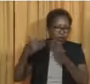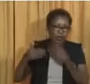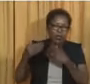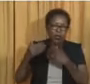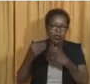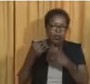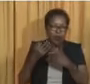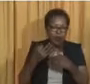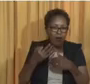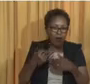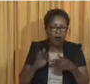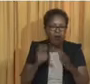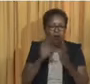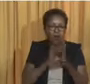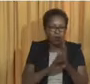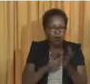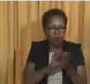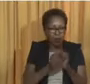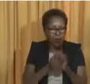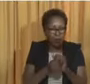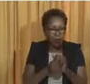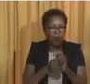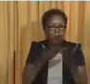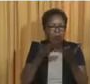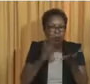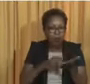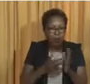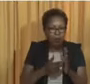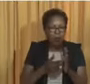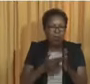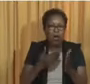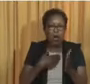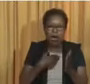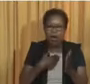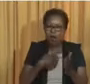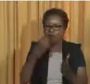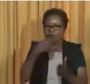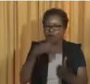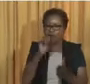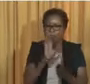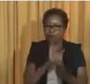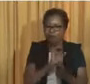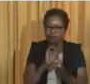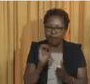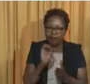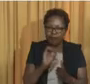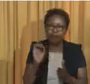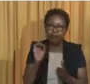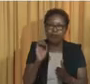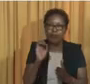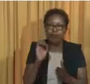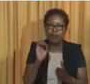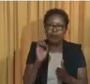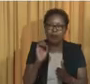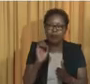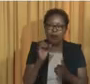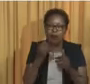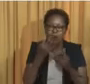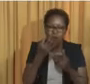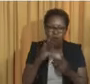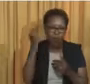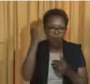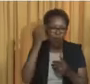constitutional amendments. Therefore, there is no justification for courts to go